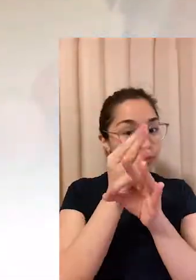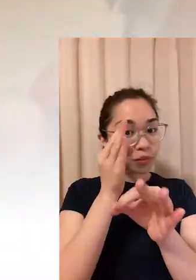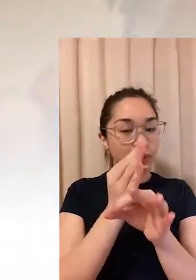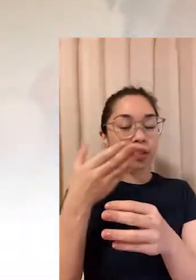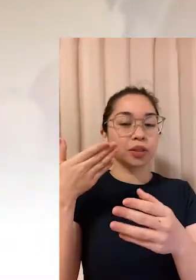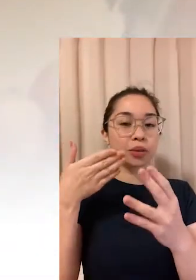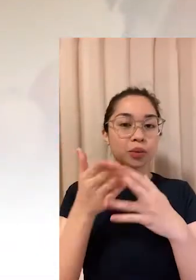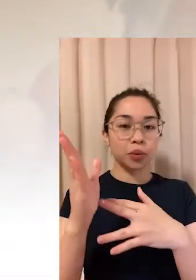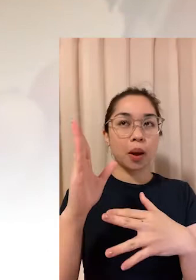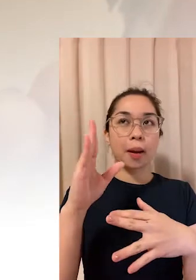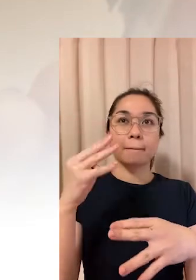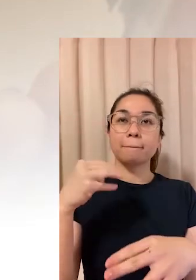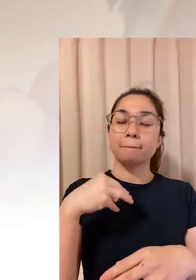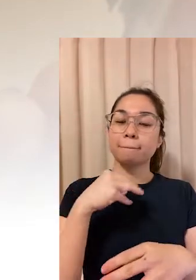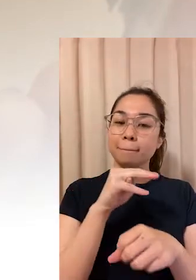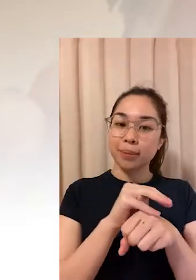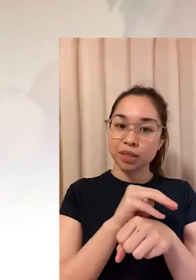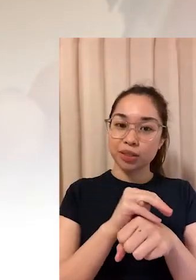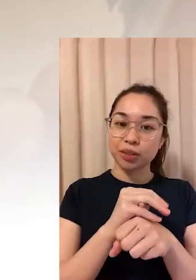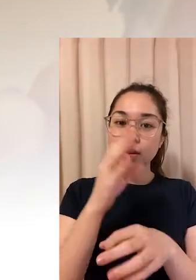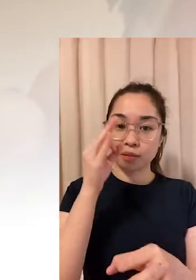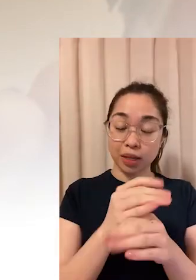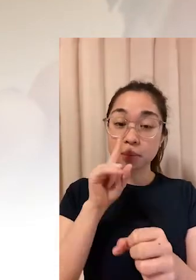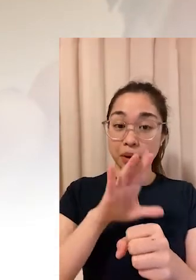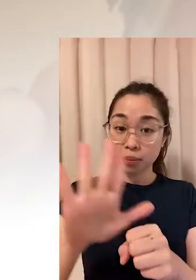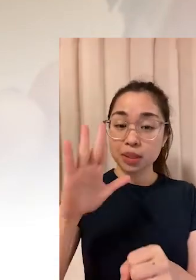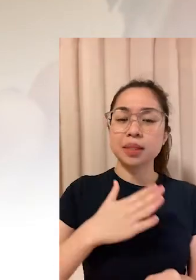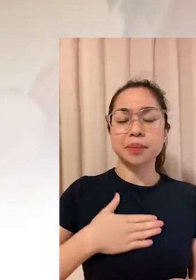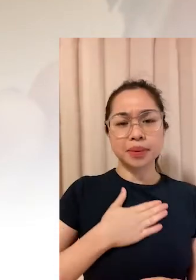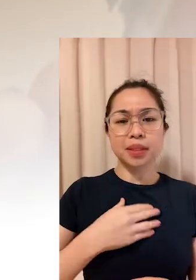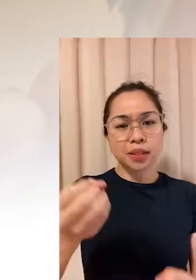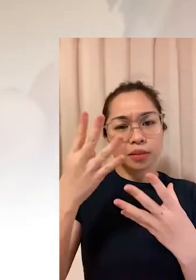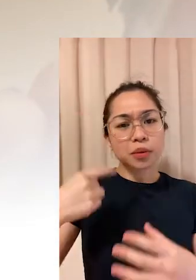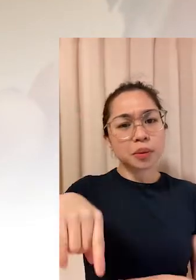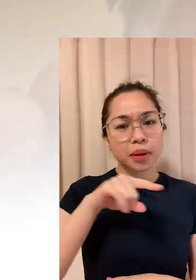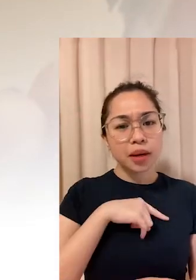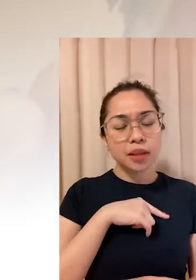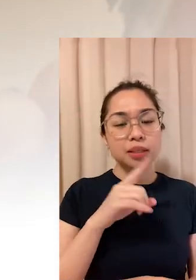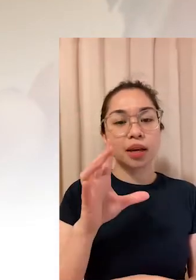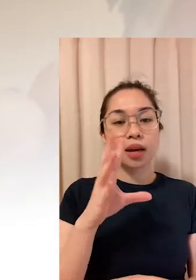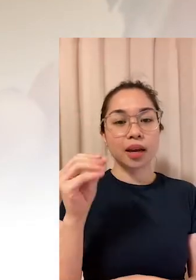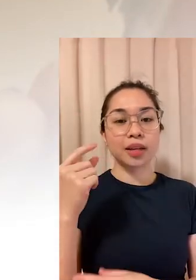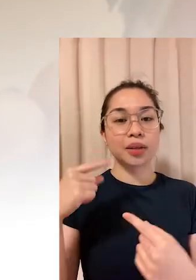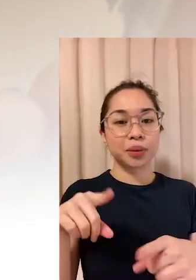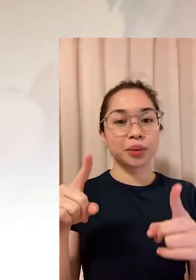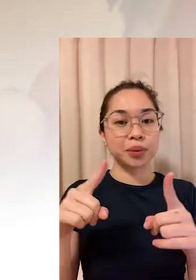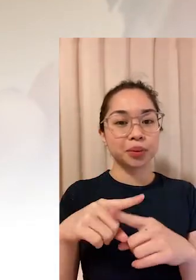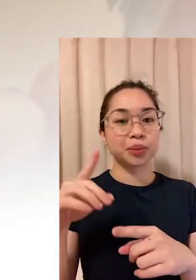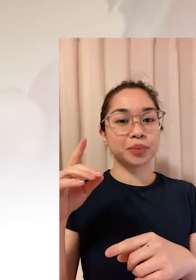faith promise, please inform us by sending an email to